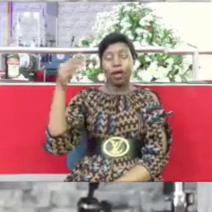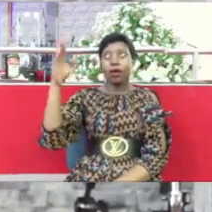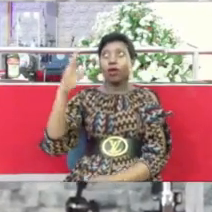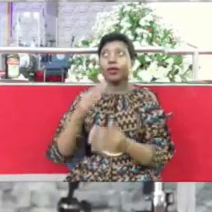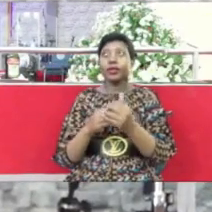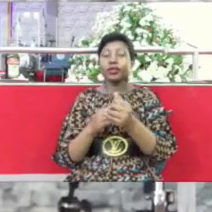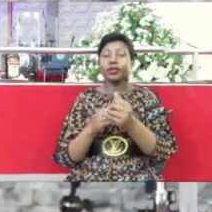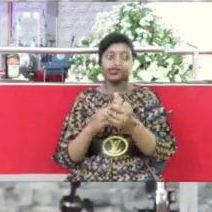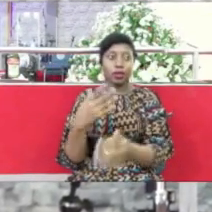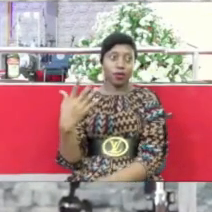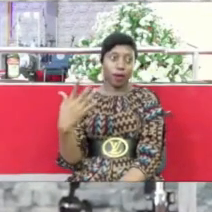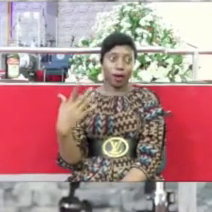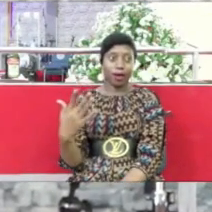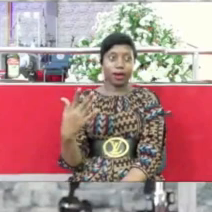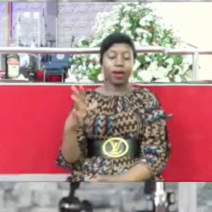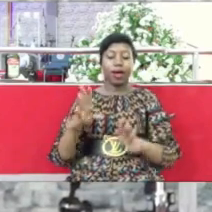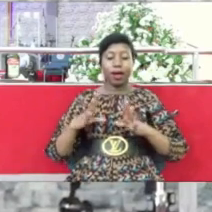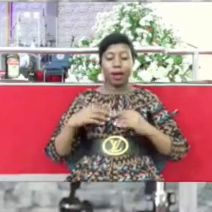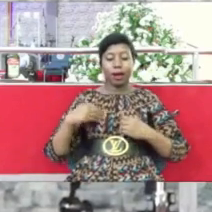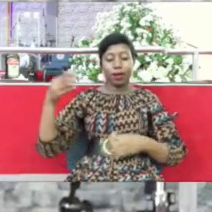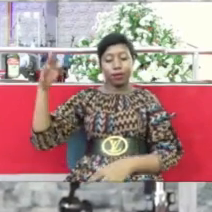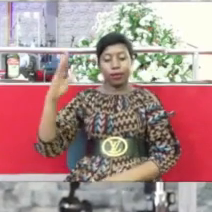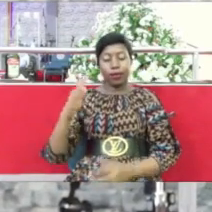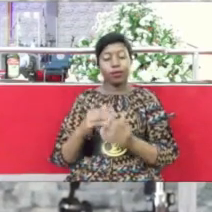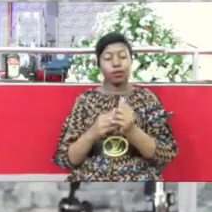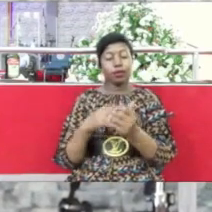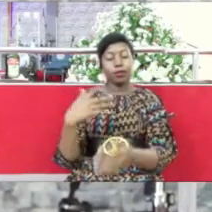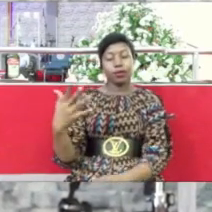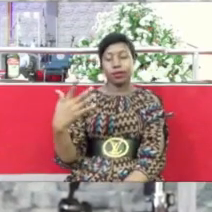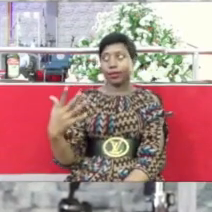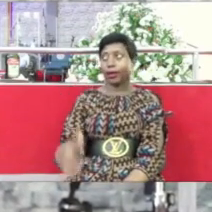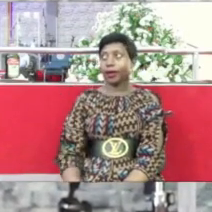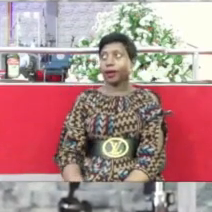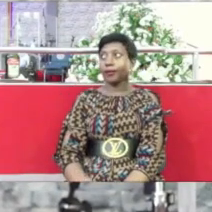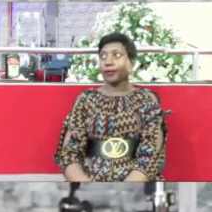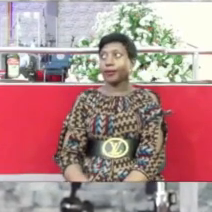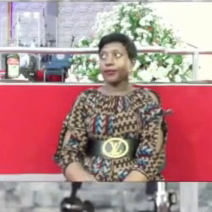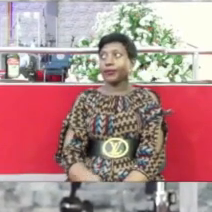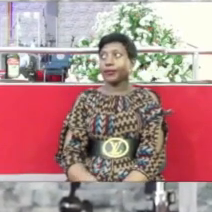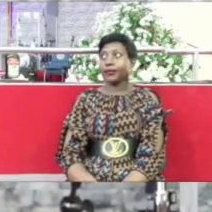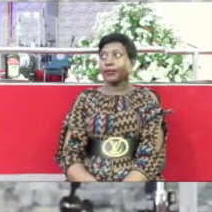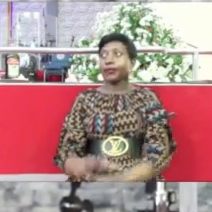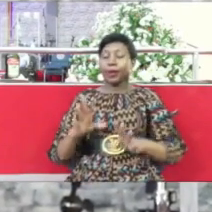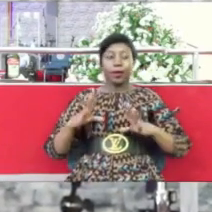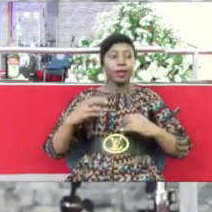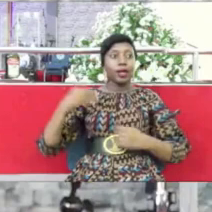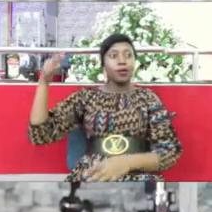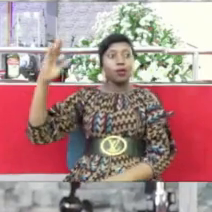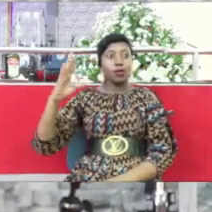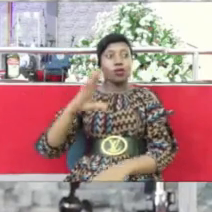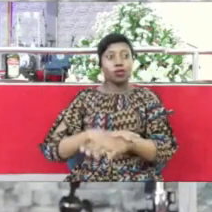Allow God to take your hand. Allow God to take your hand. Allow God to take your